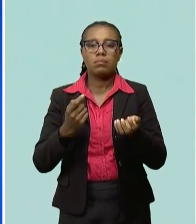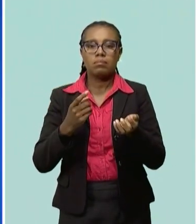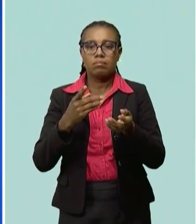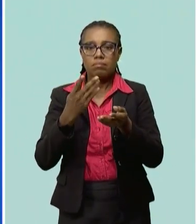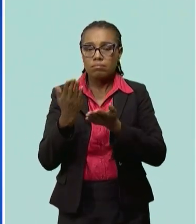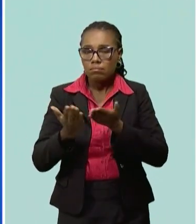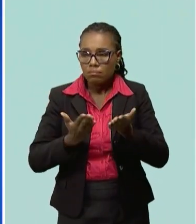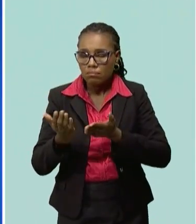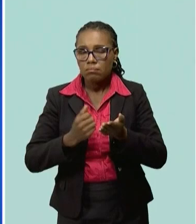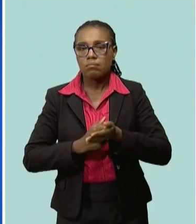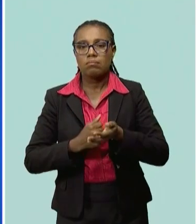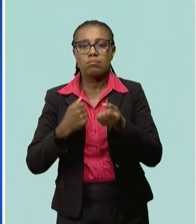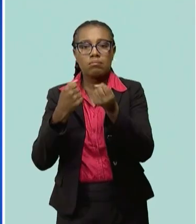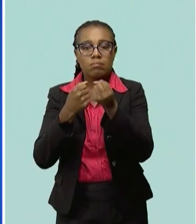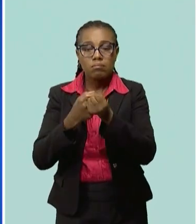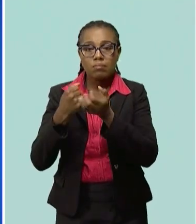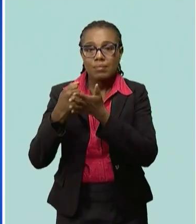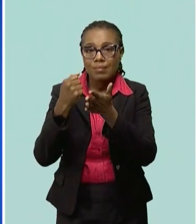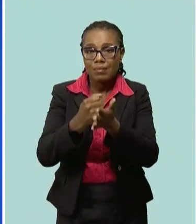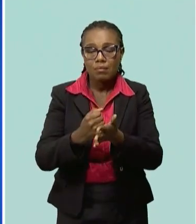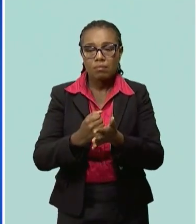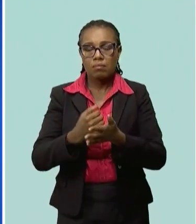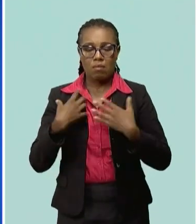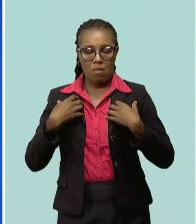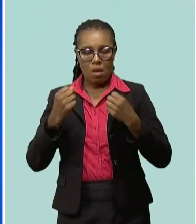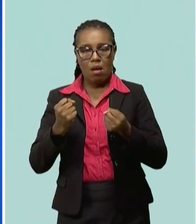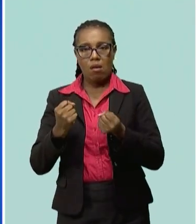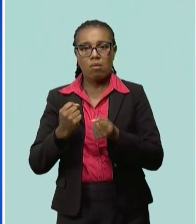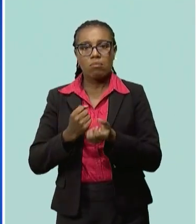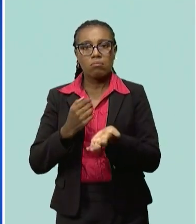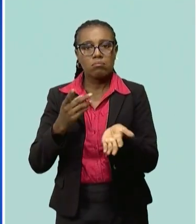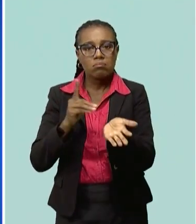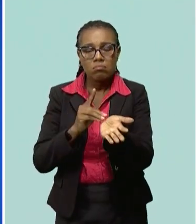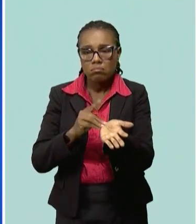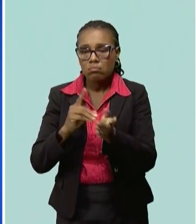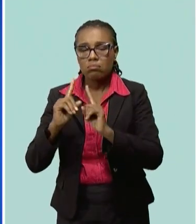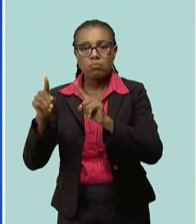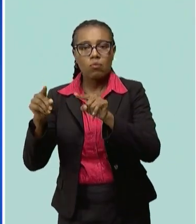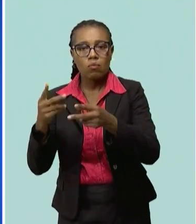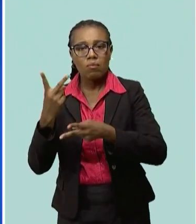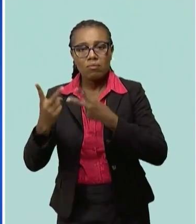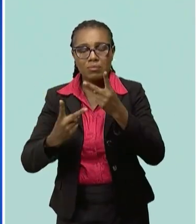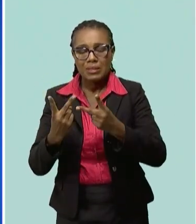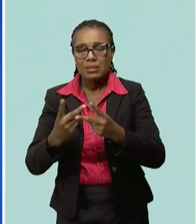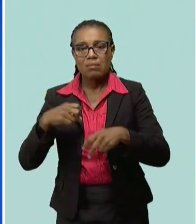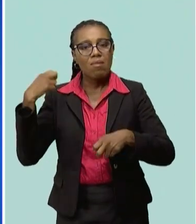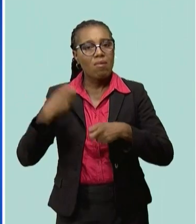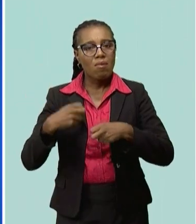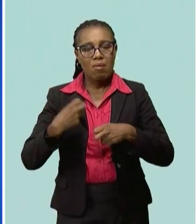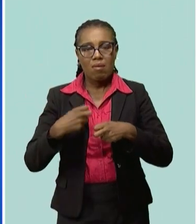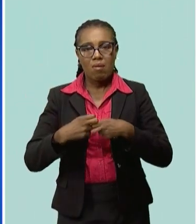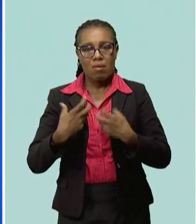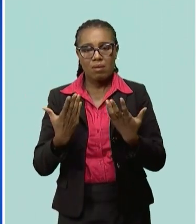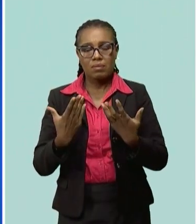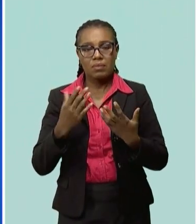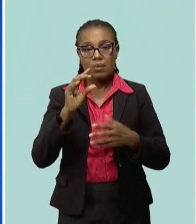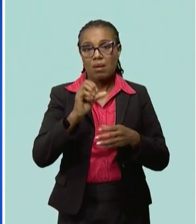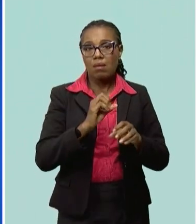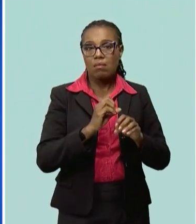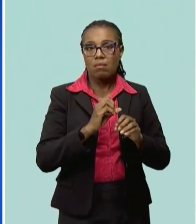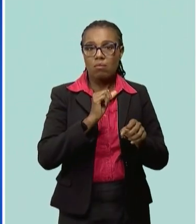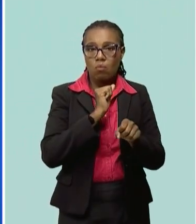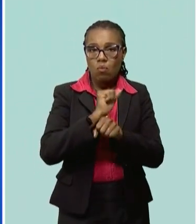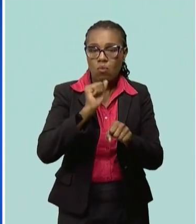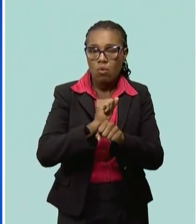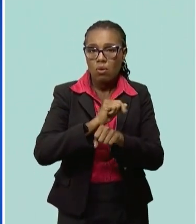from 6 p.m. to 6 a.m., which means that during the course of the day, persons who are homeless really have no facility. The other thing is that